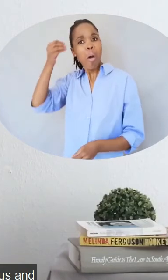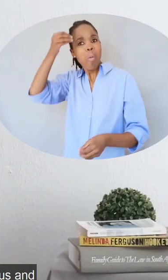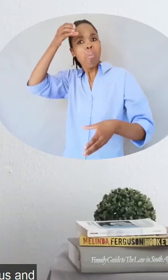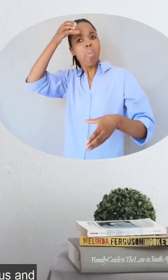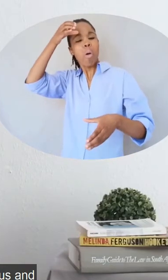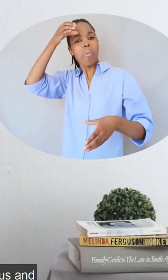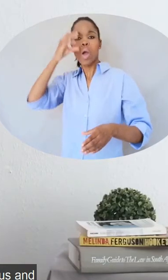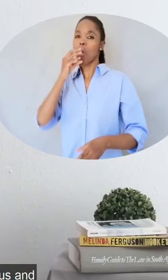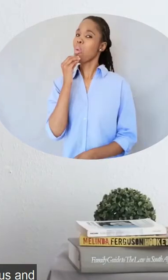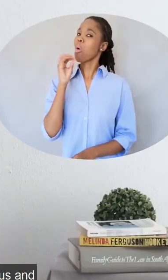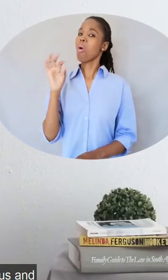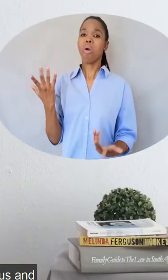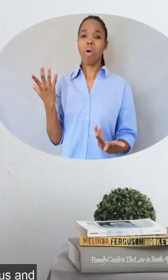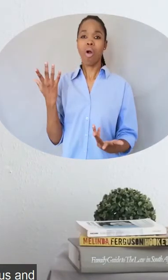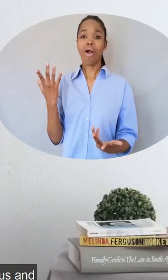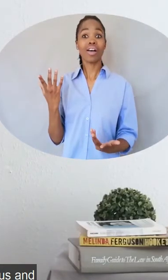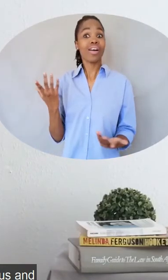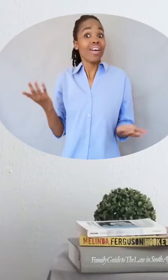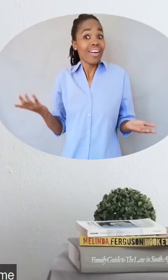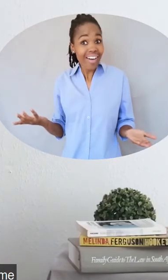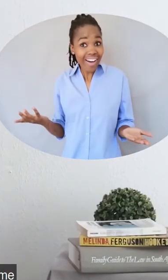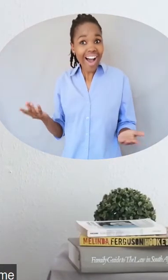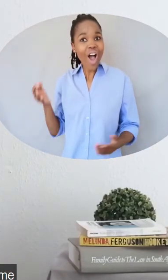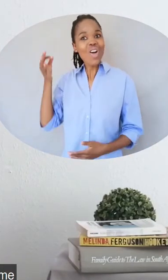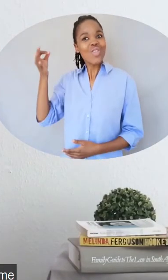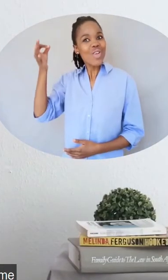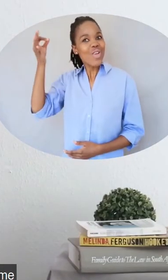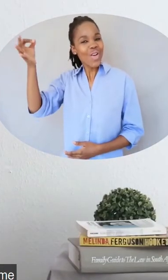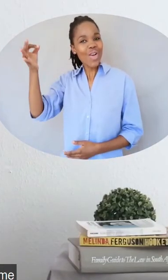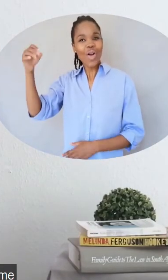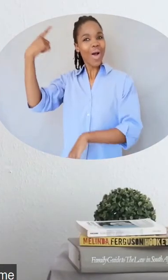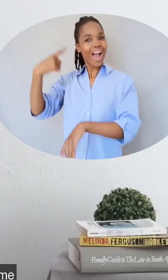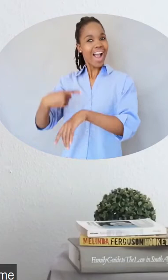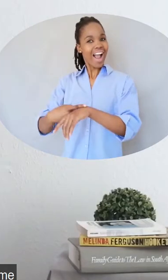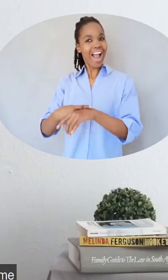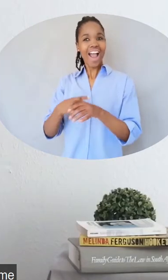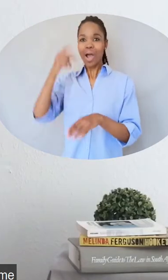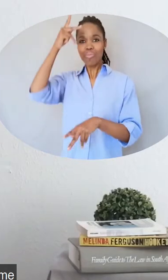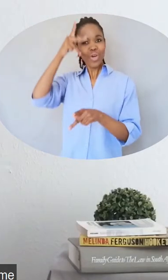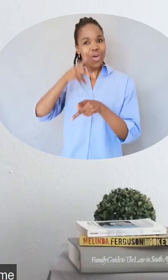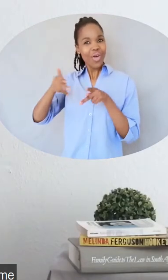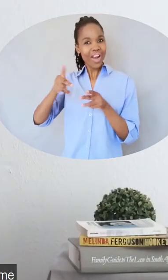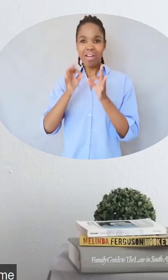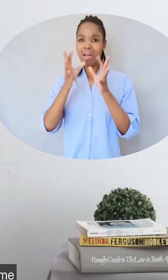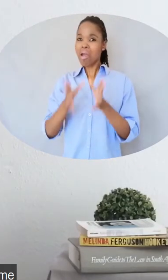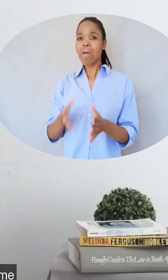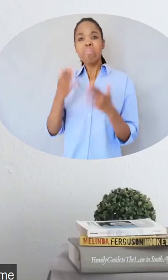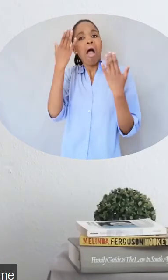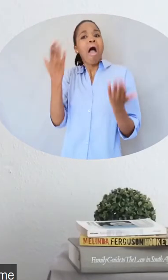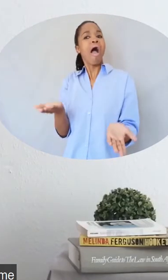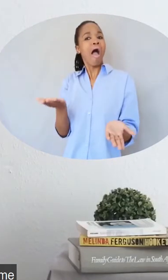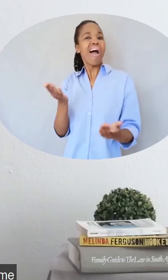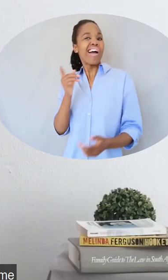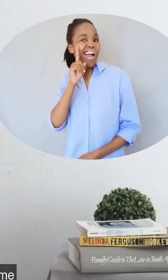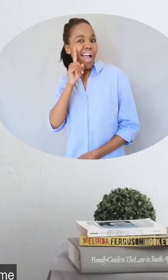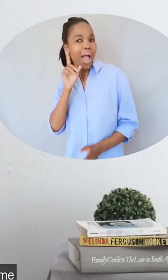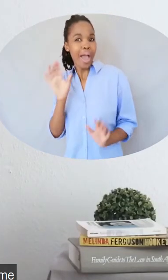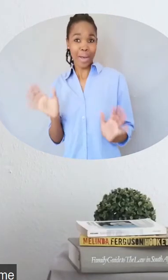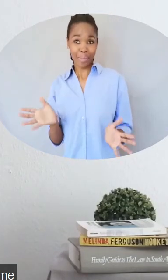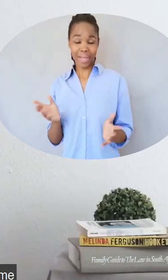fascinated about the language. Little did I know that one day I become a professional interpreter.